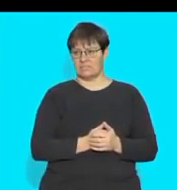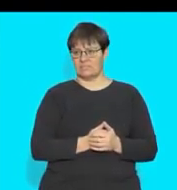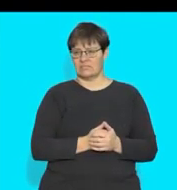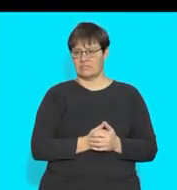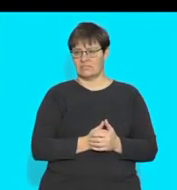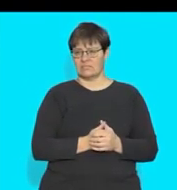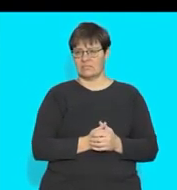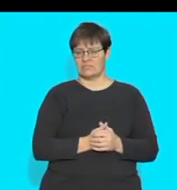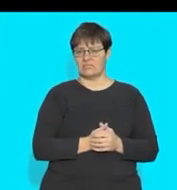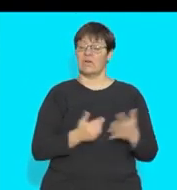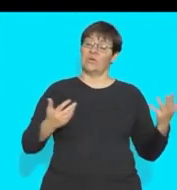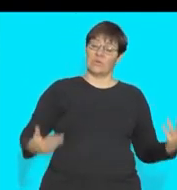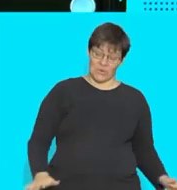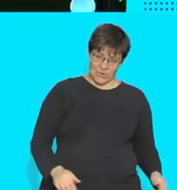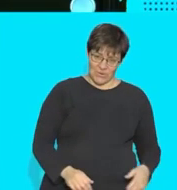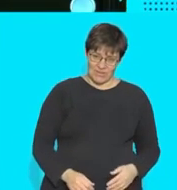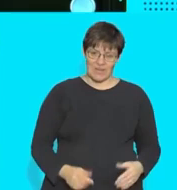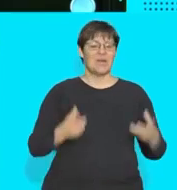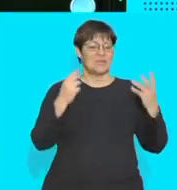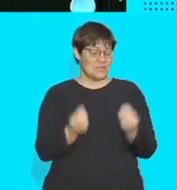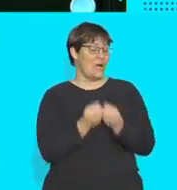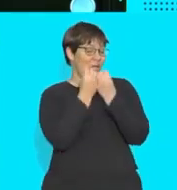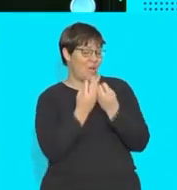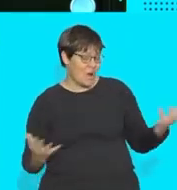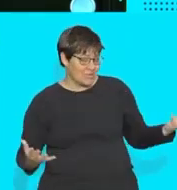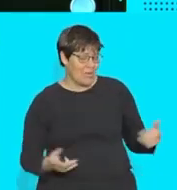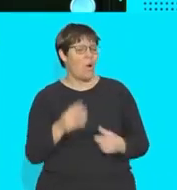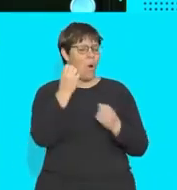are sharp. We've done lights. And I